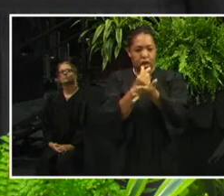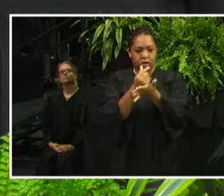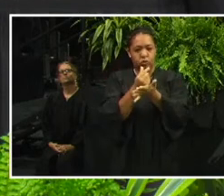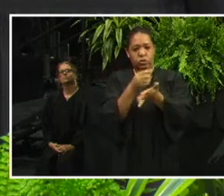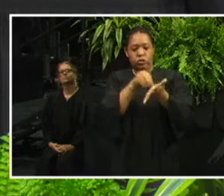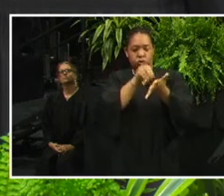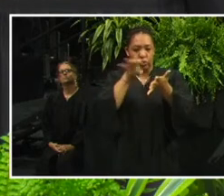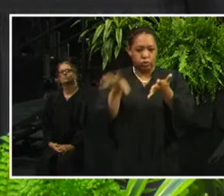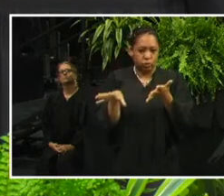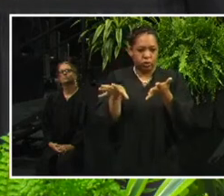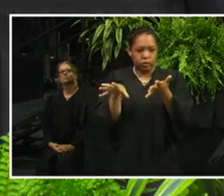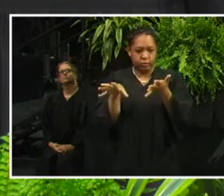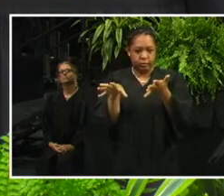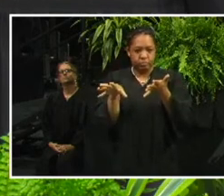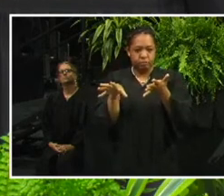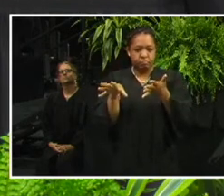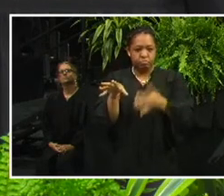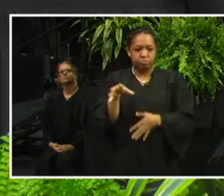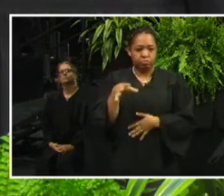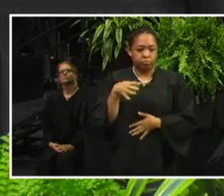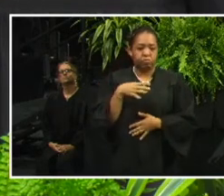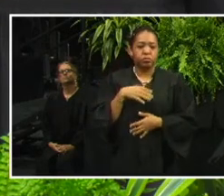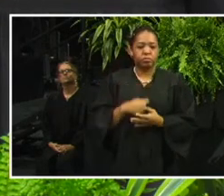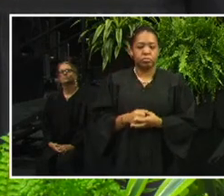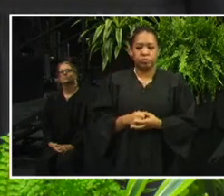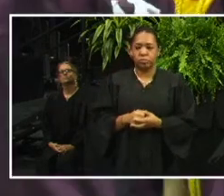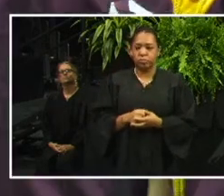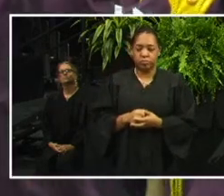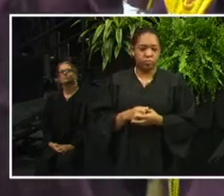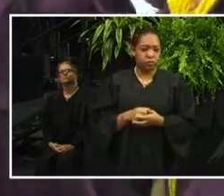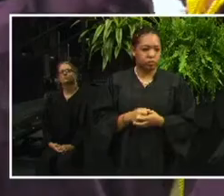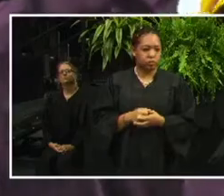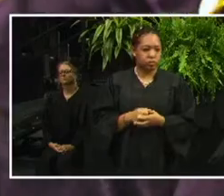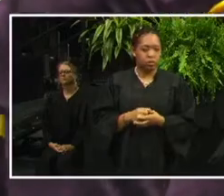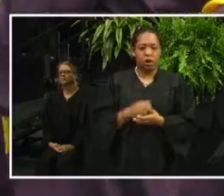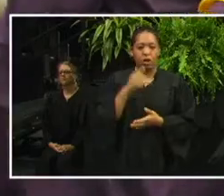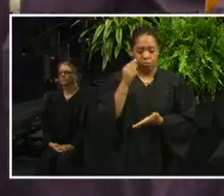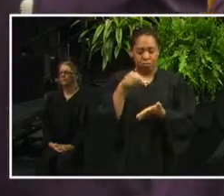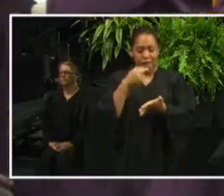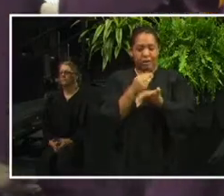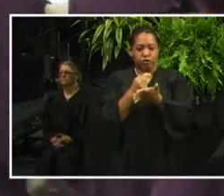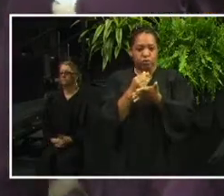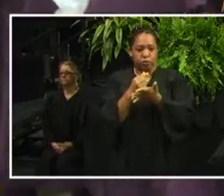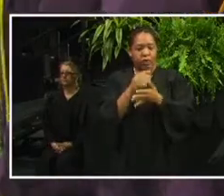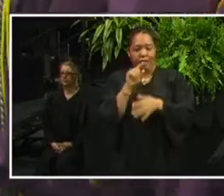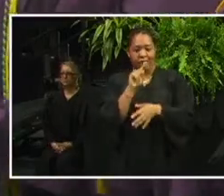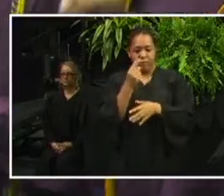row of graduates please stand?